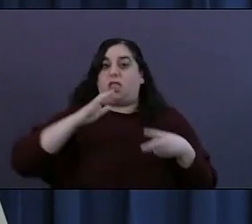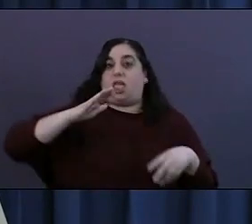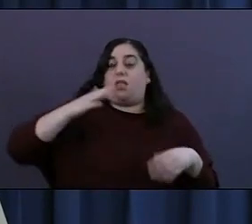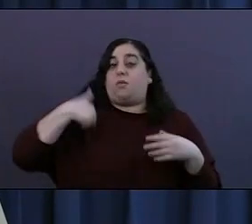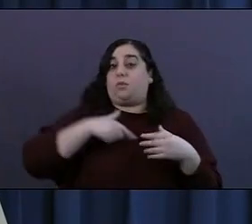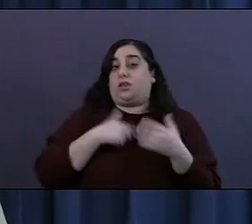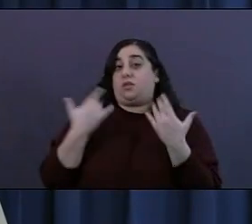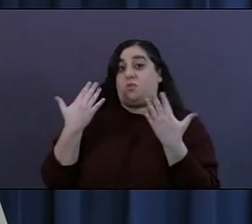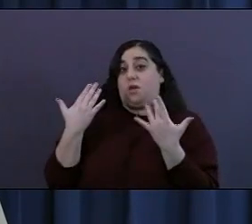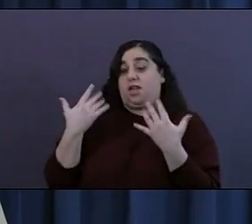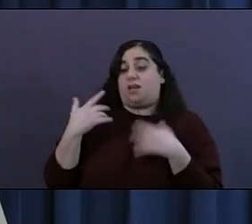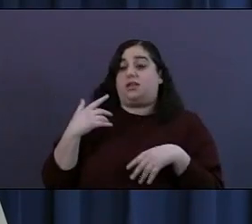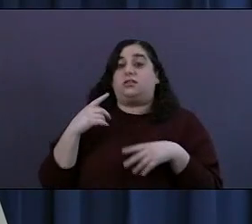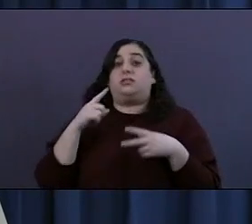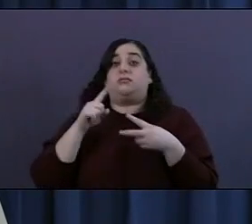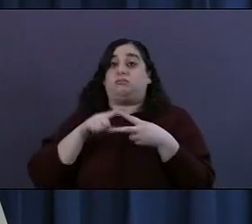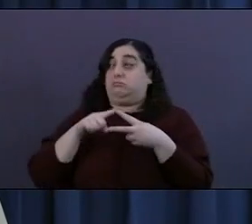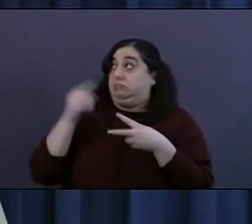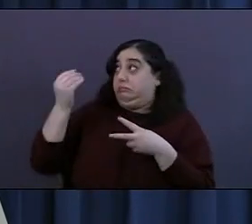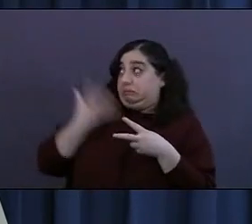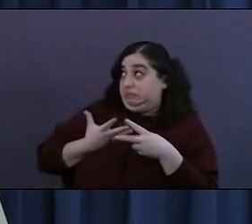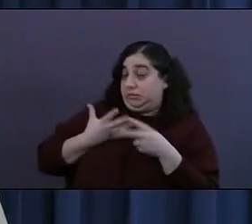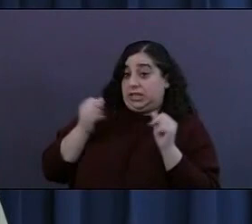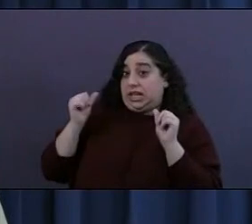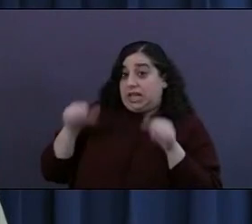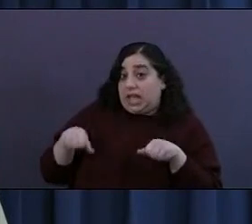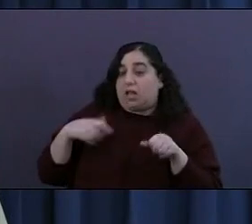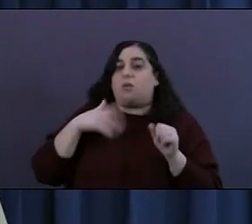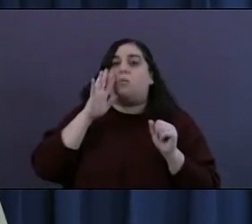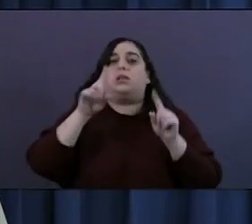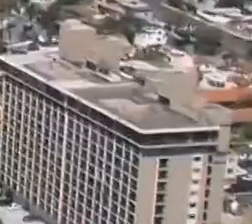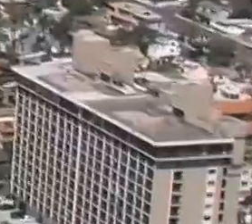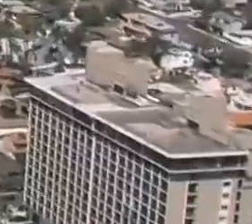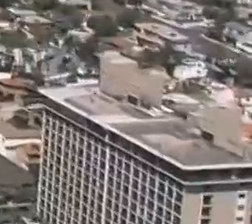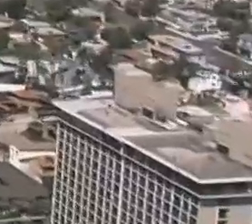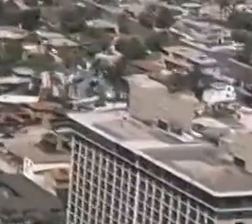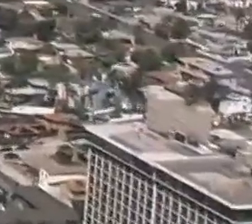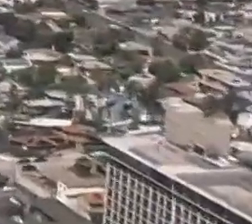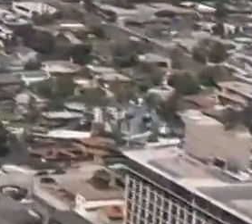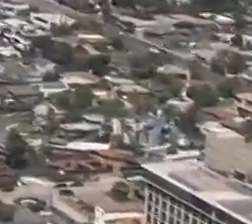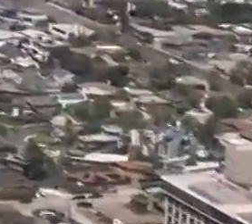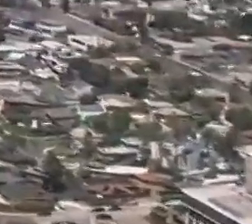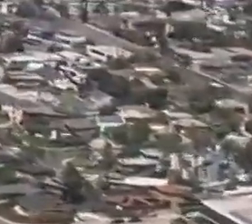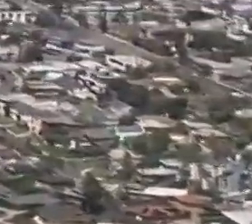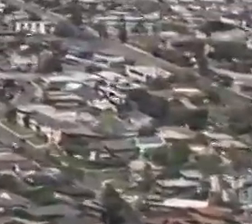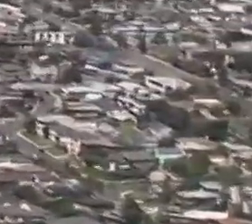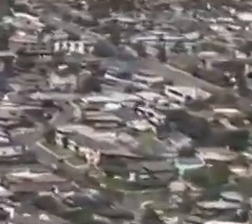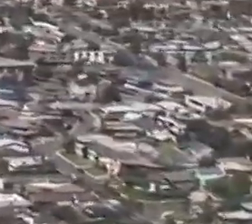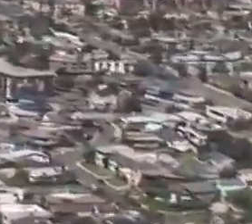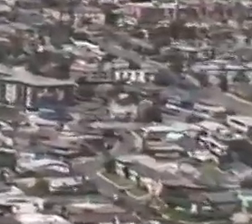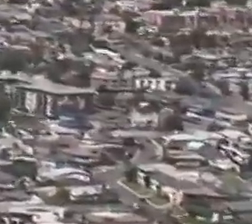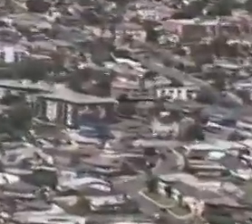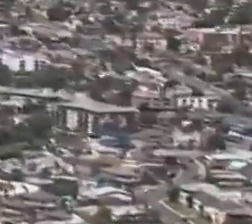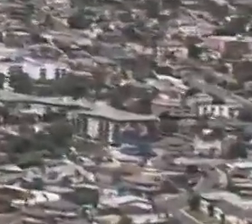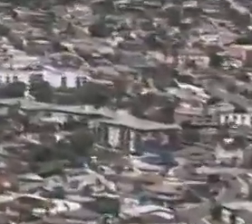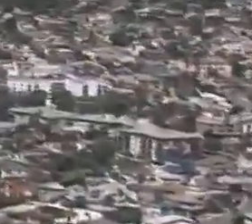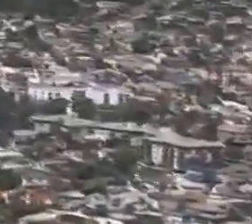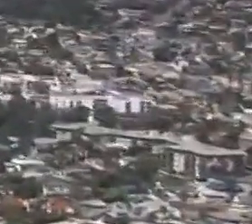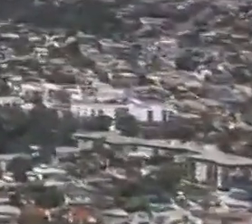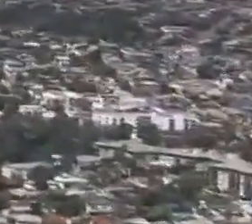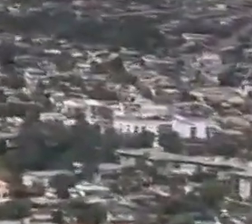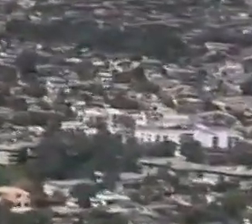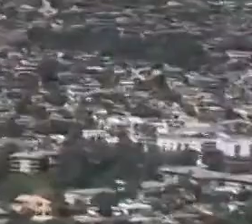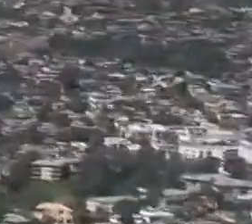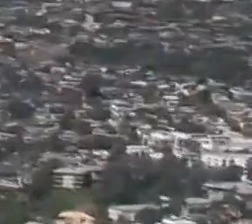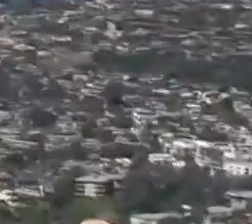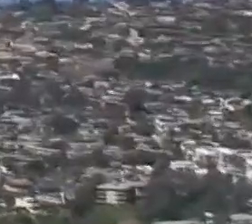has been met, that is working, before we would go then to phase two. And under phase two, all activities that still permit physical